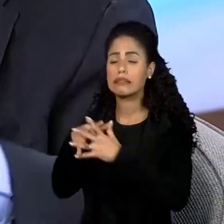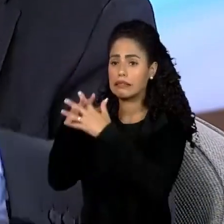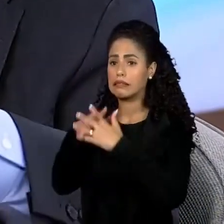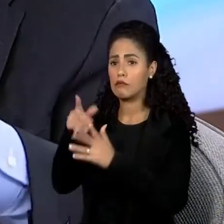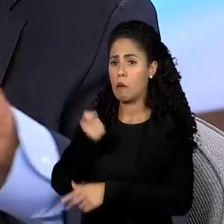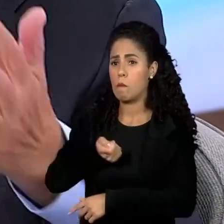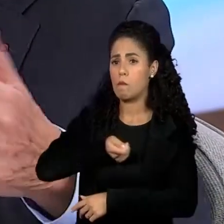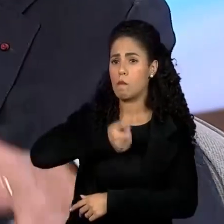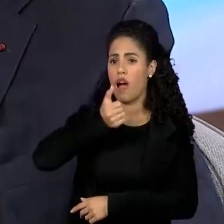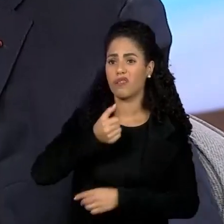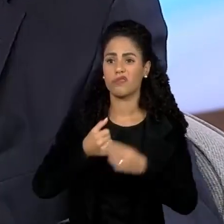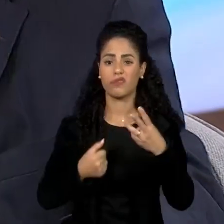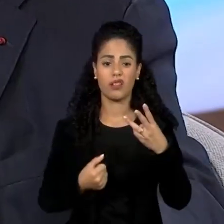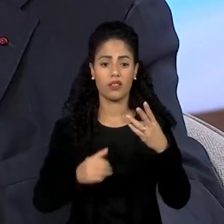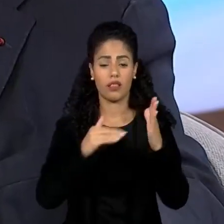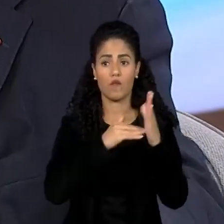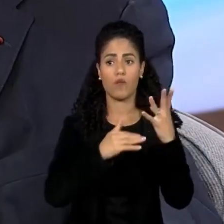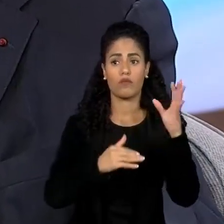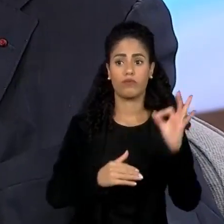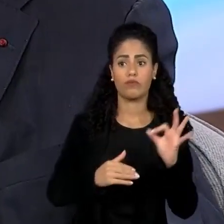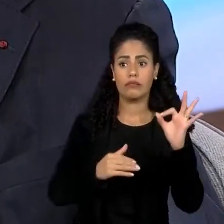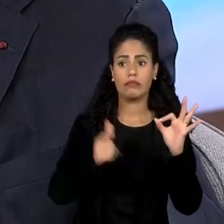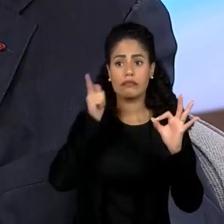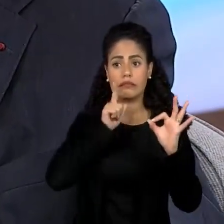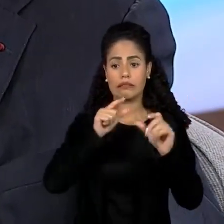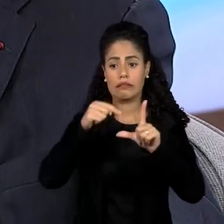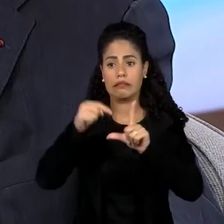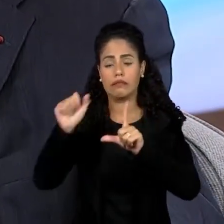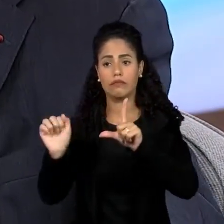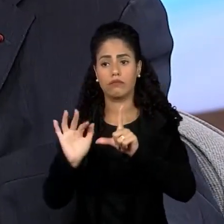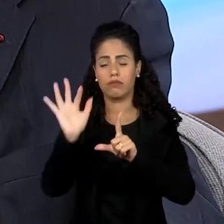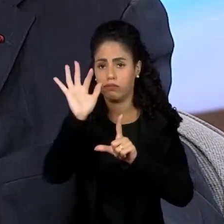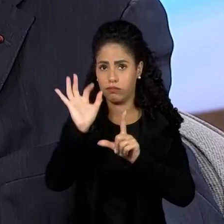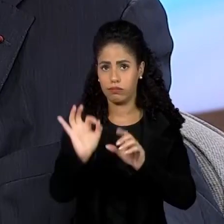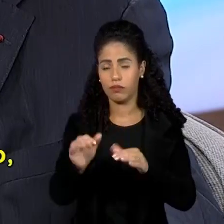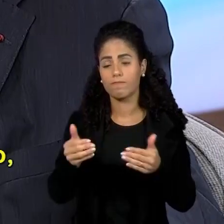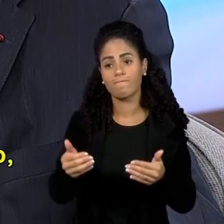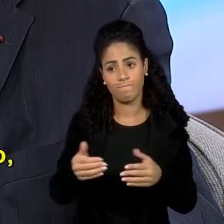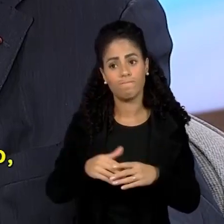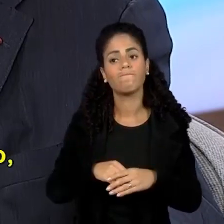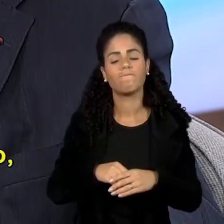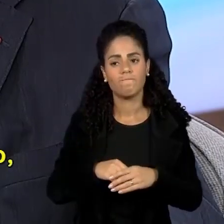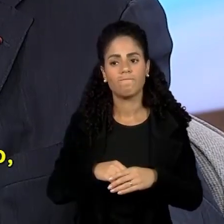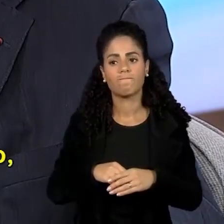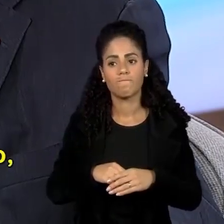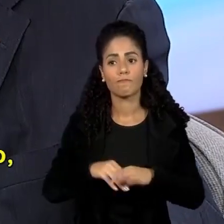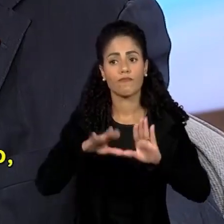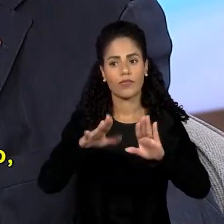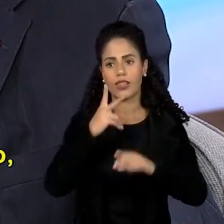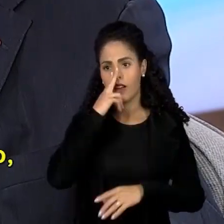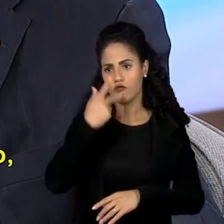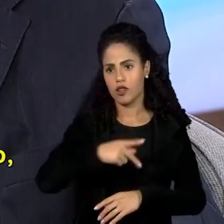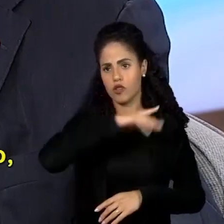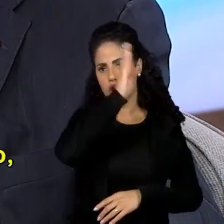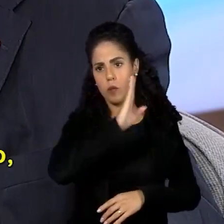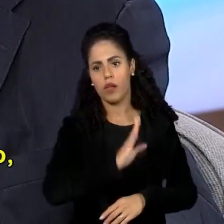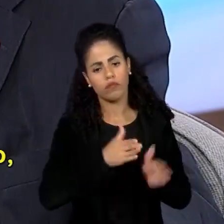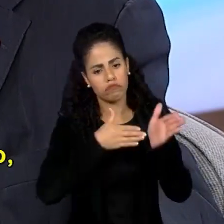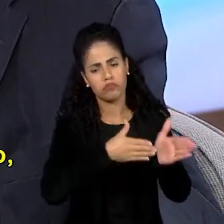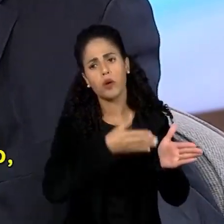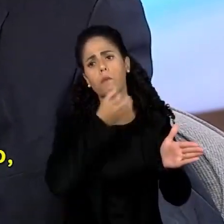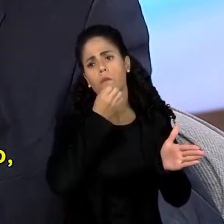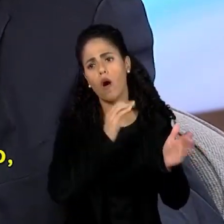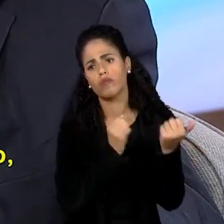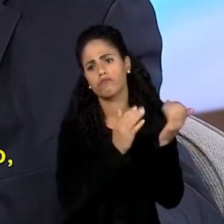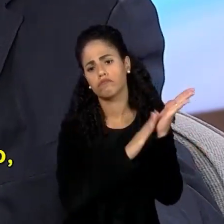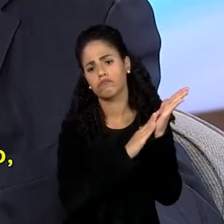the 3 to 4% inflation. And I think, Brazil is doing very well,